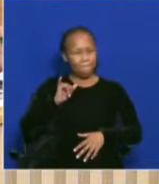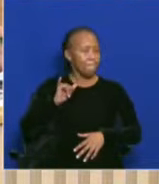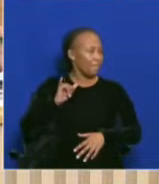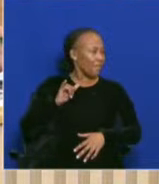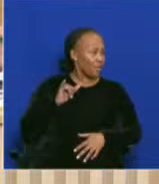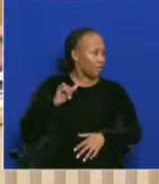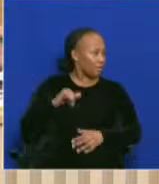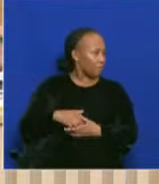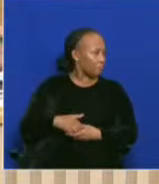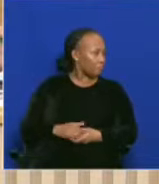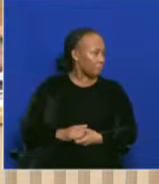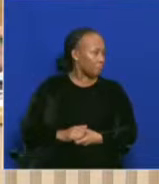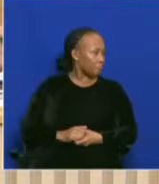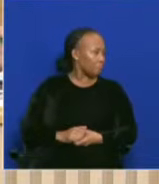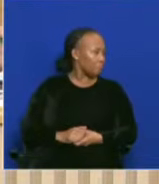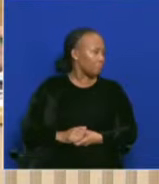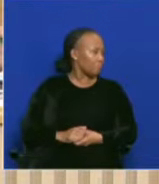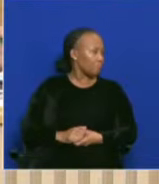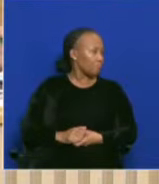Don't.